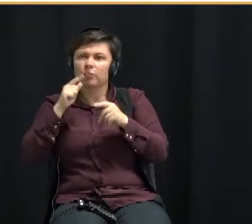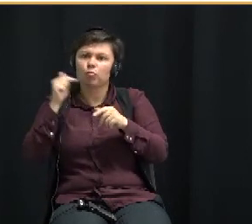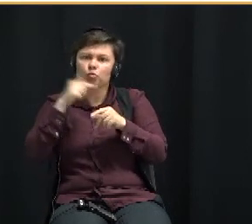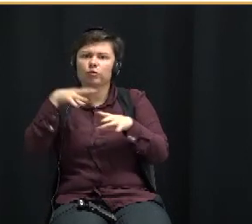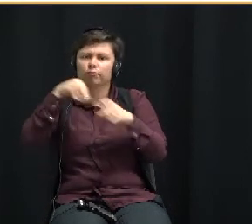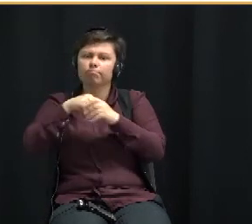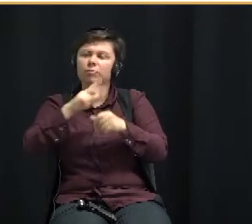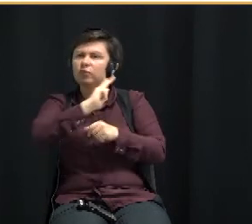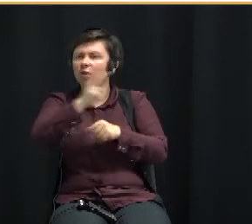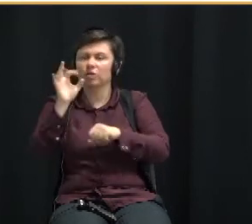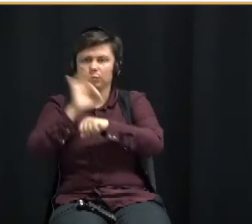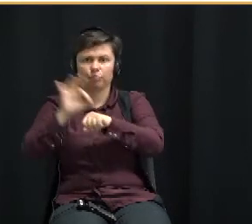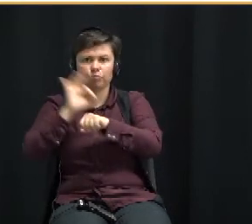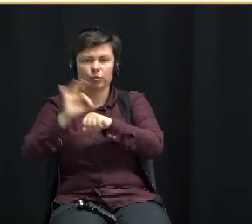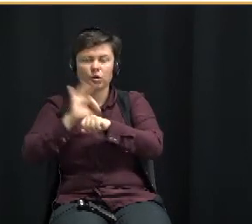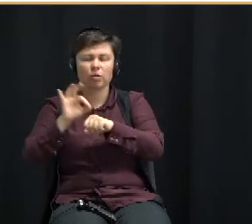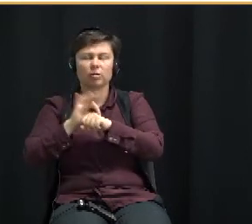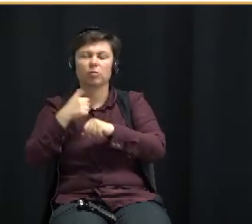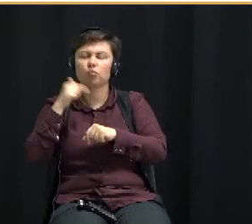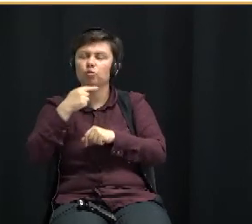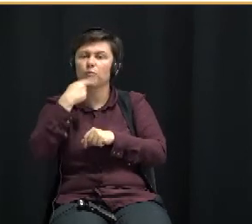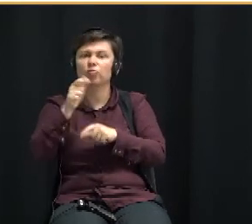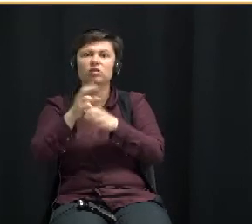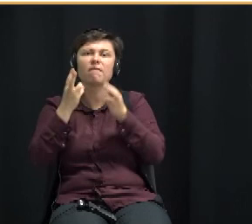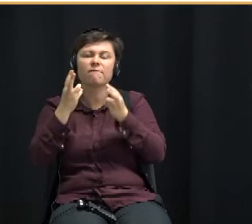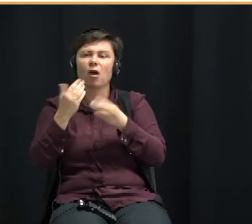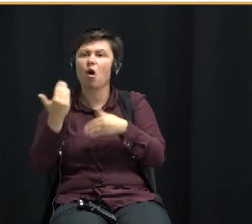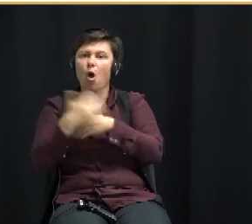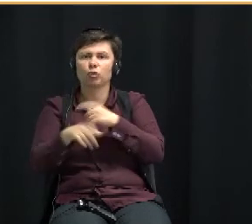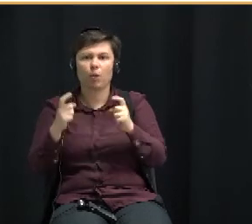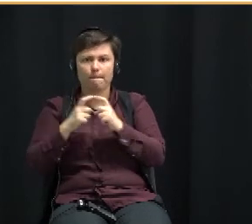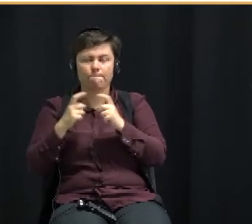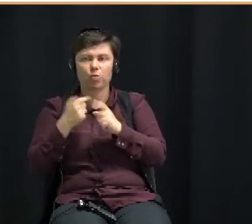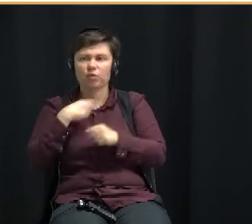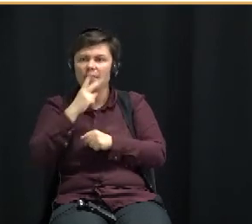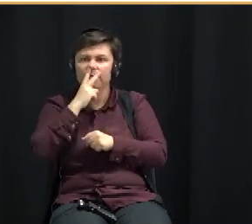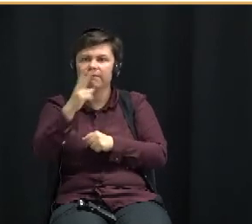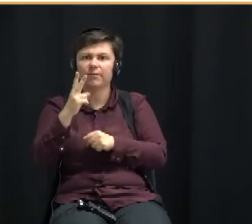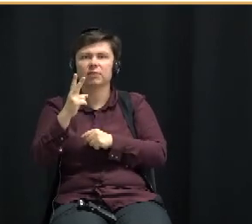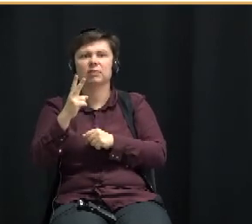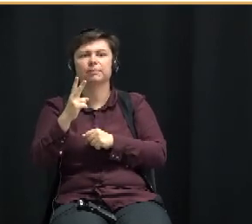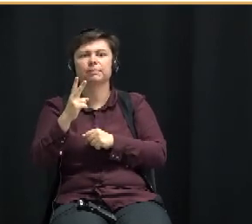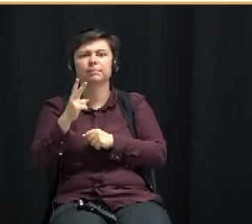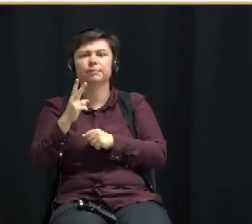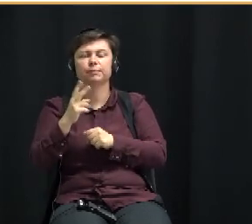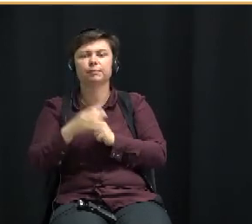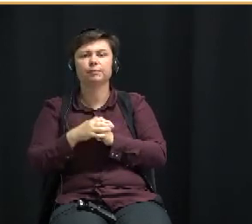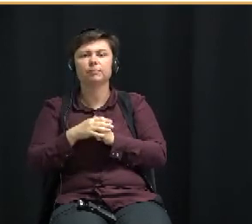point, Gustav, because what we see with also some of the winners of the University Design Award is